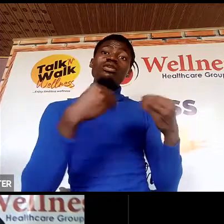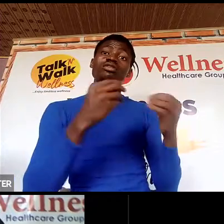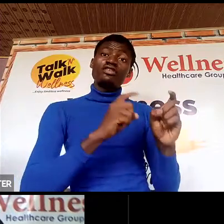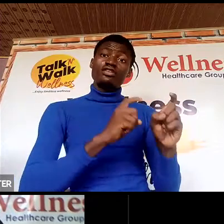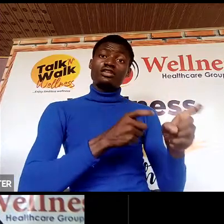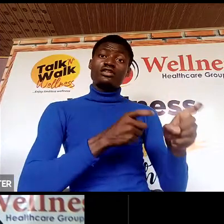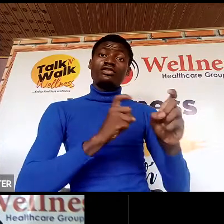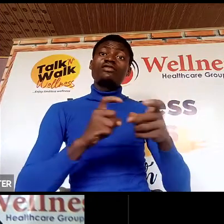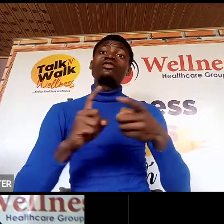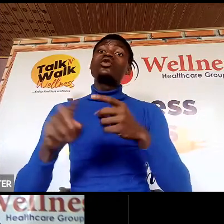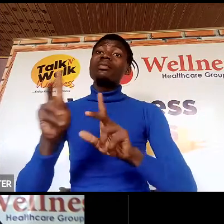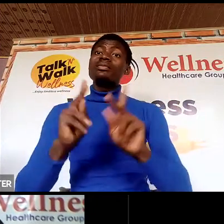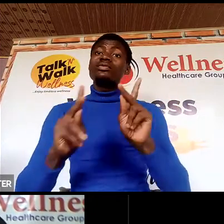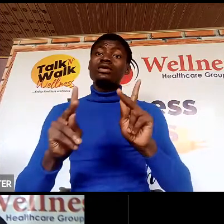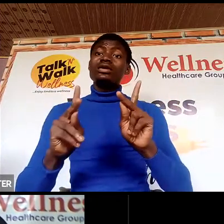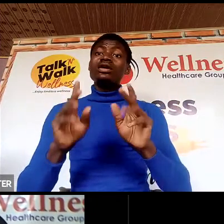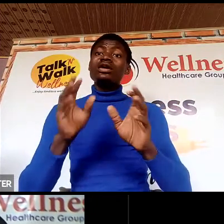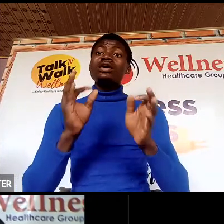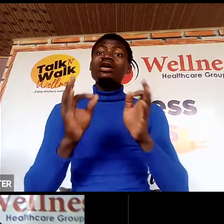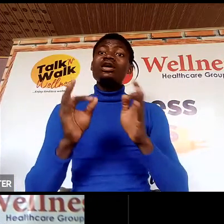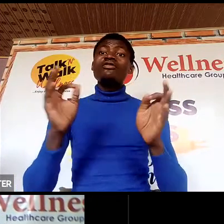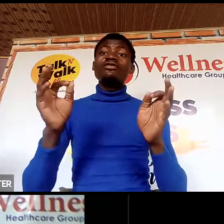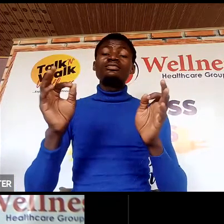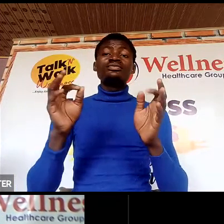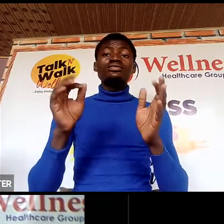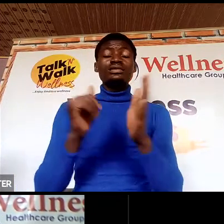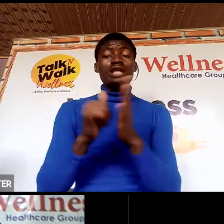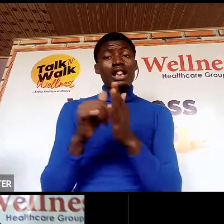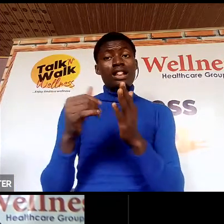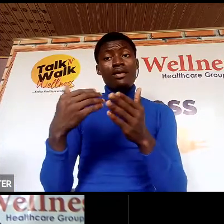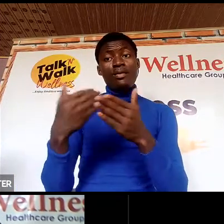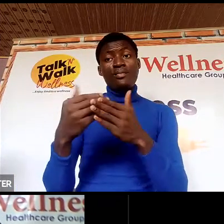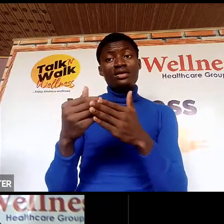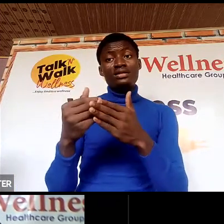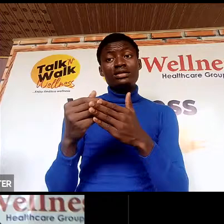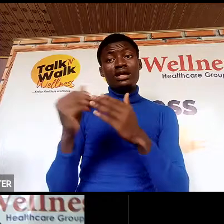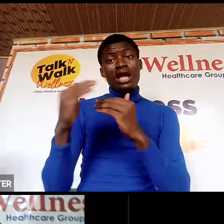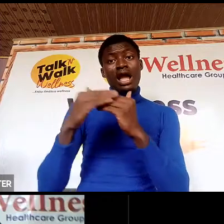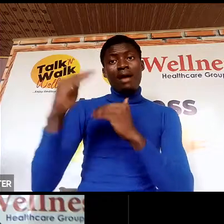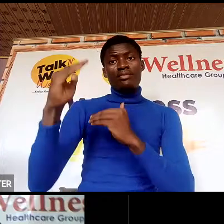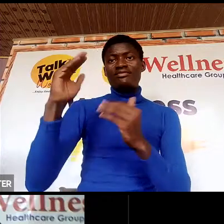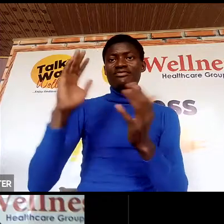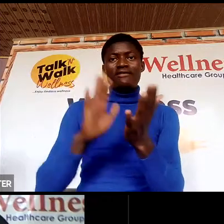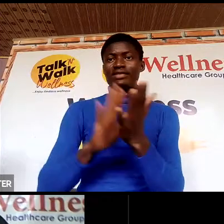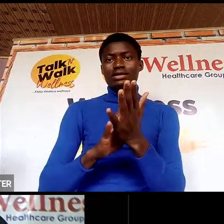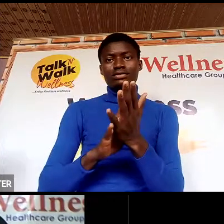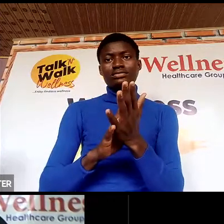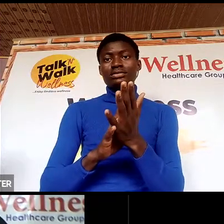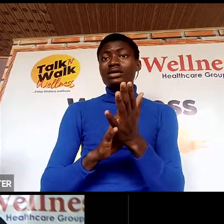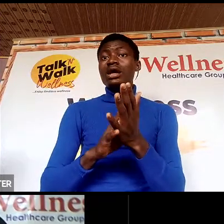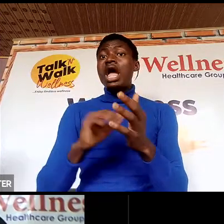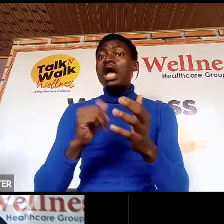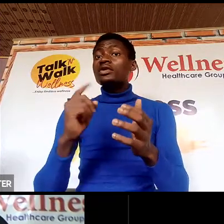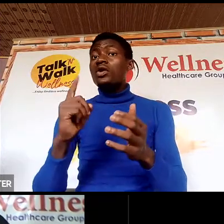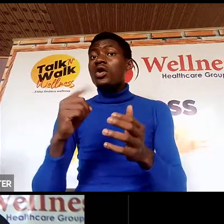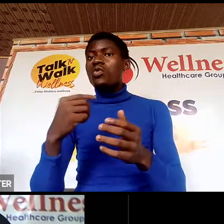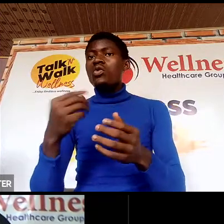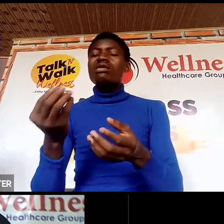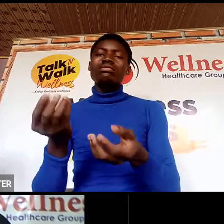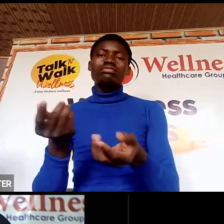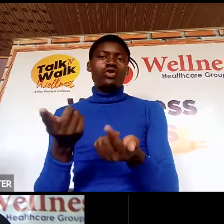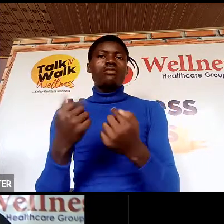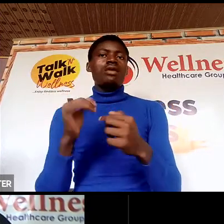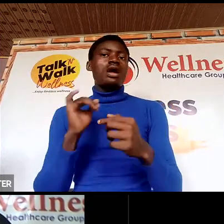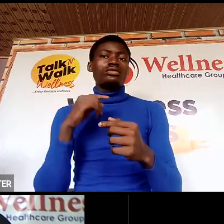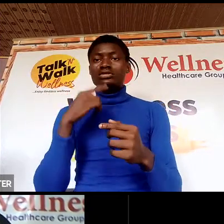no matter what you come and meet me about, all I'll say is sorry. I will not, because I'm already in charge. I feel that. So it's a